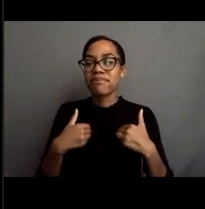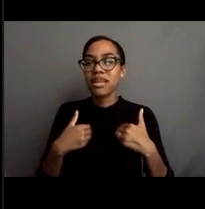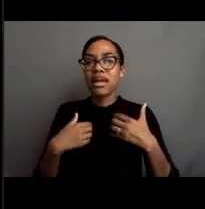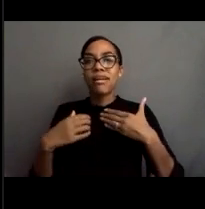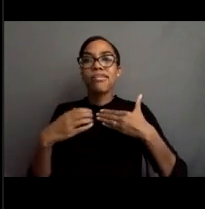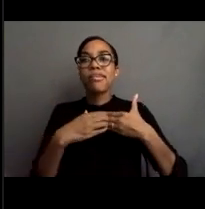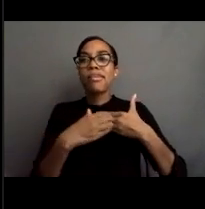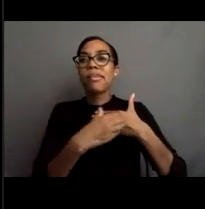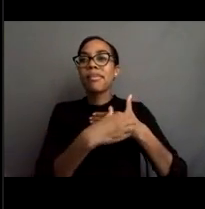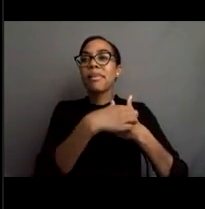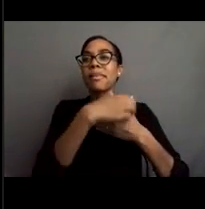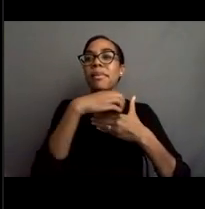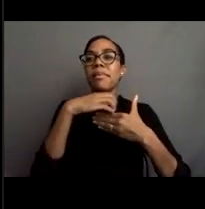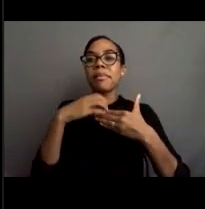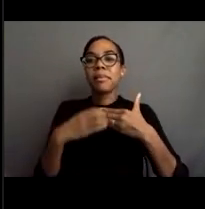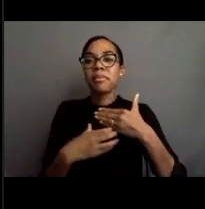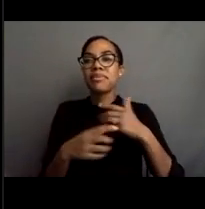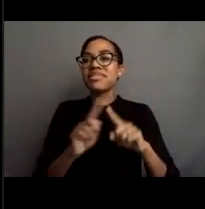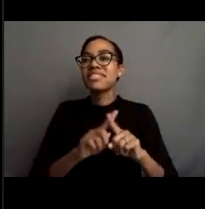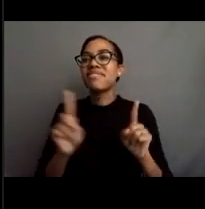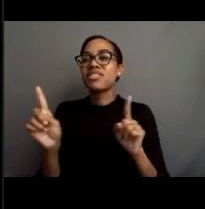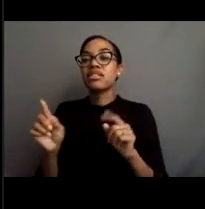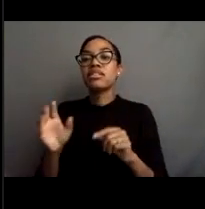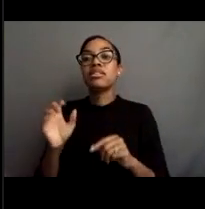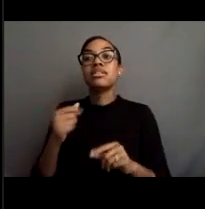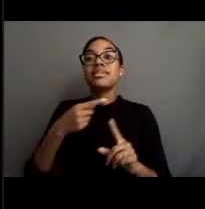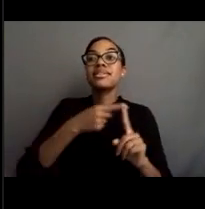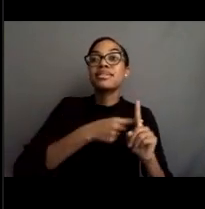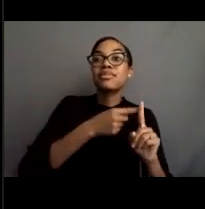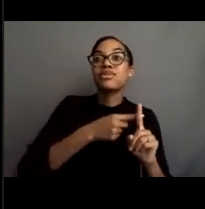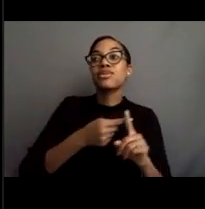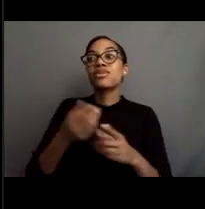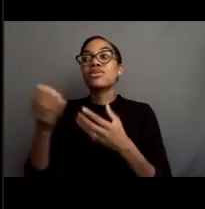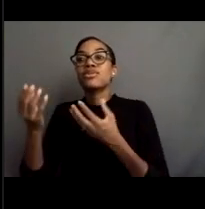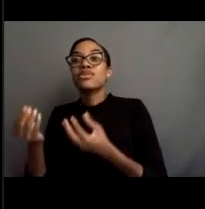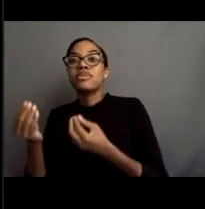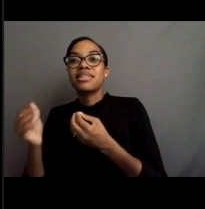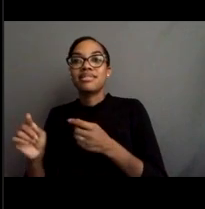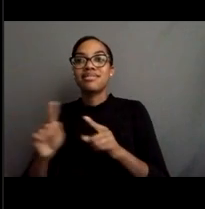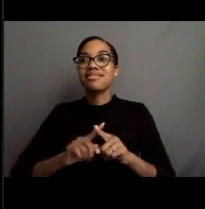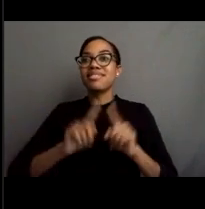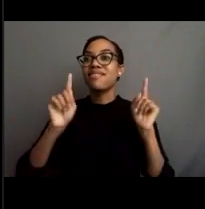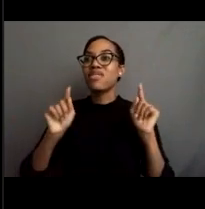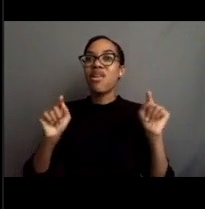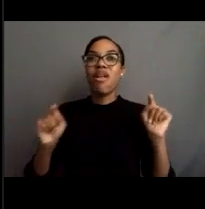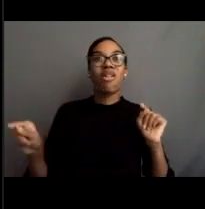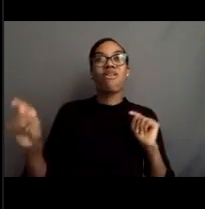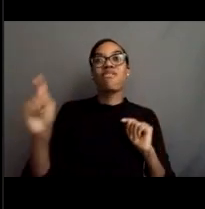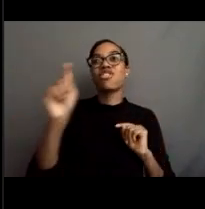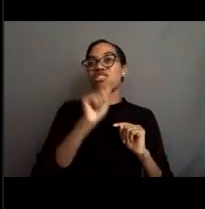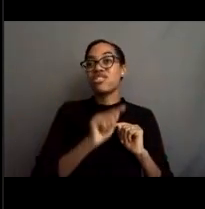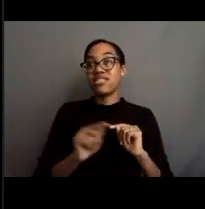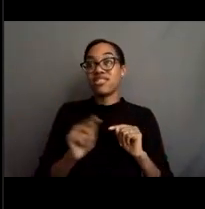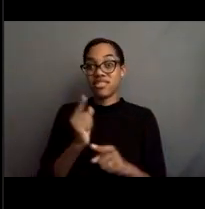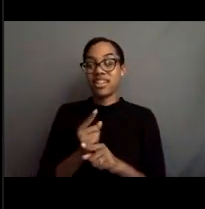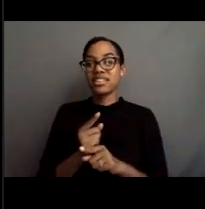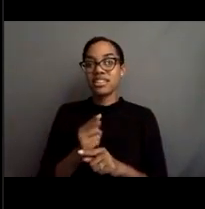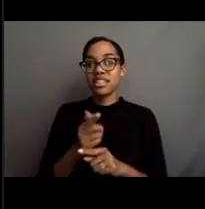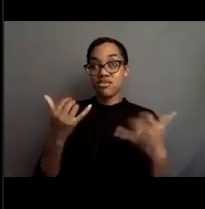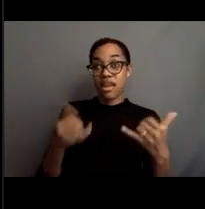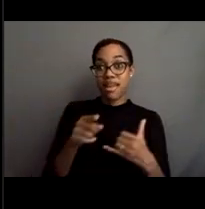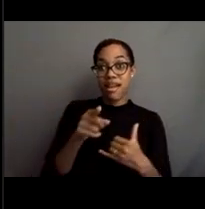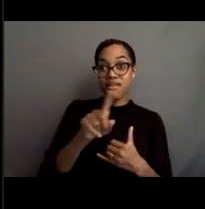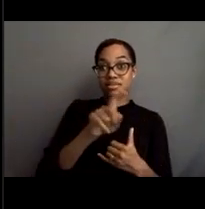is different from, you know, say, Virginia to South Dakota to Texas to Hawaii. We all have different weather over us right now. And the